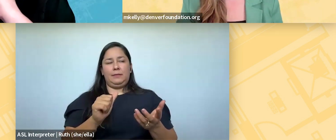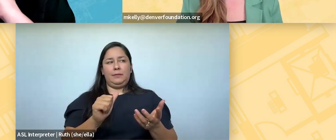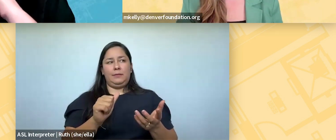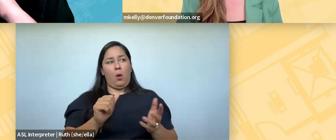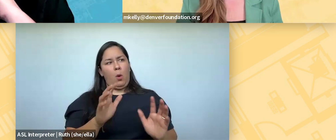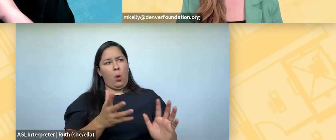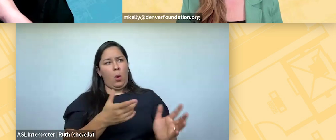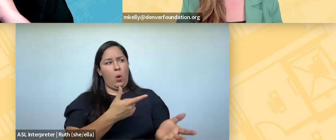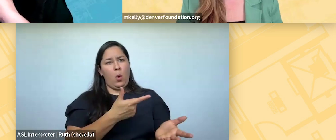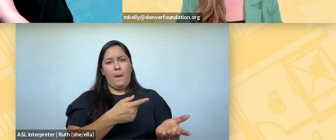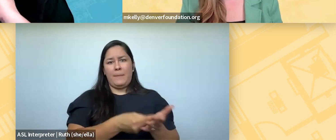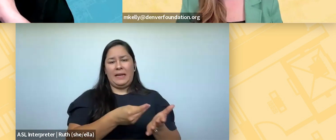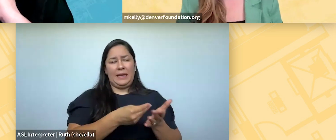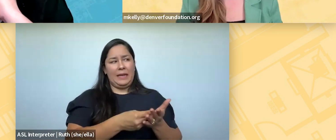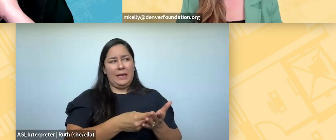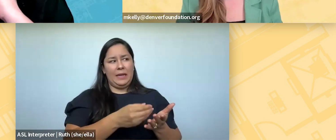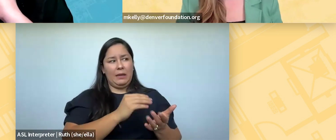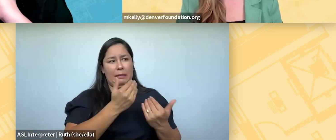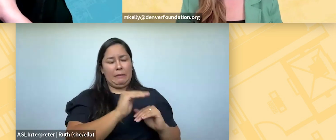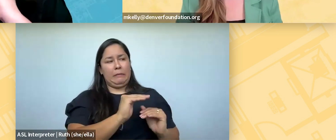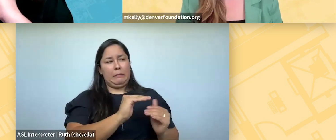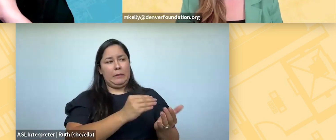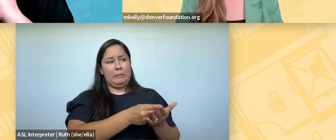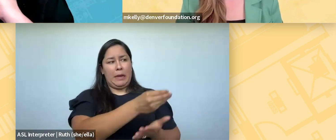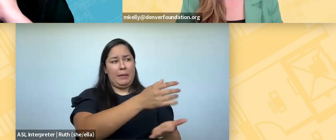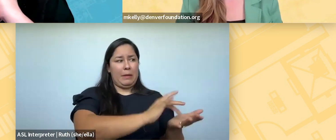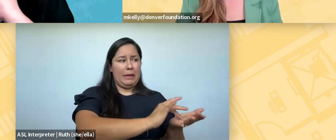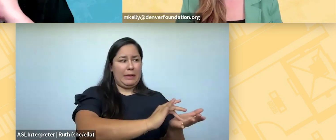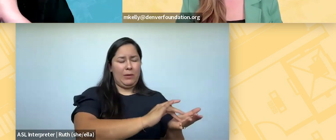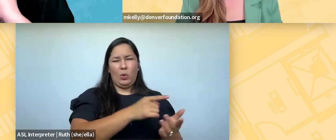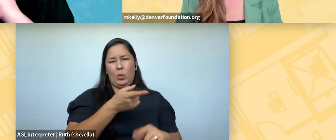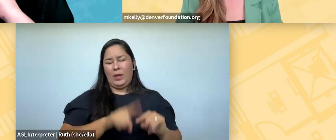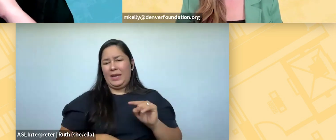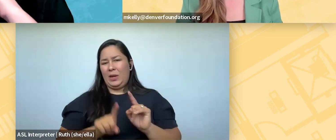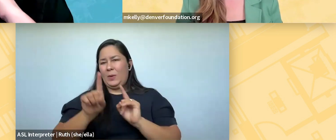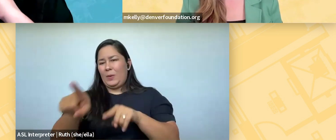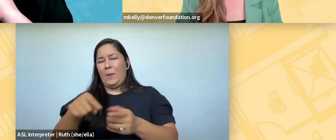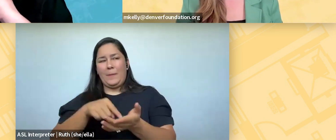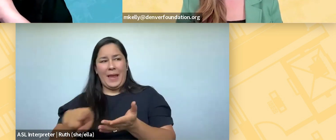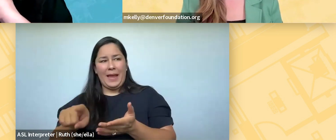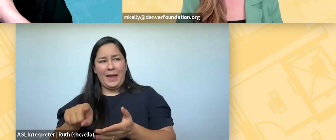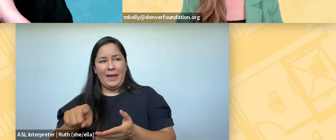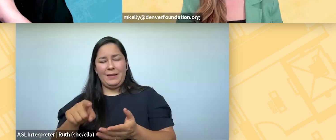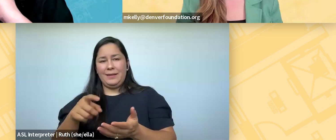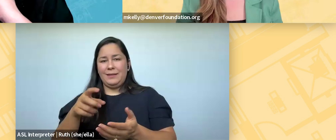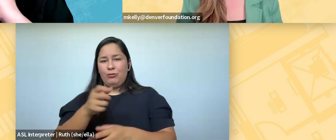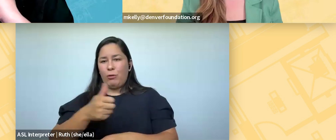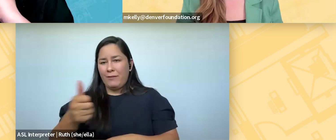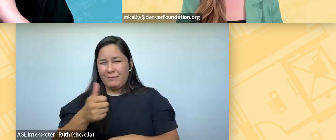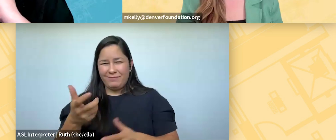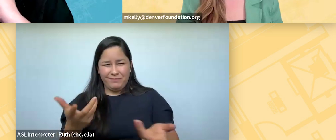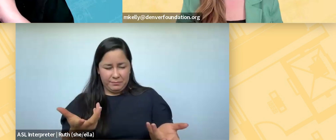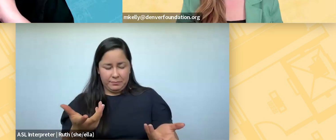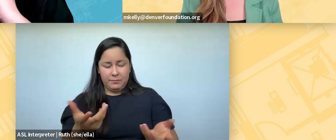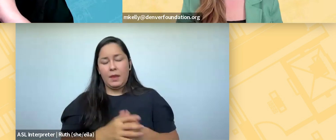buying their medication for the week and buying a bus pass, or buying lunch for the day, or buying a bus ticket. But it could also